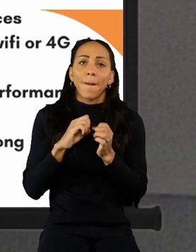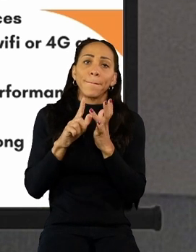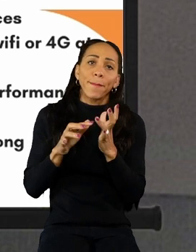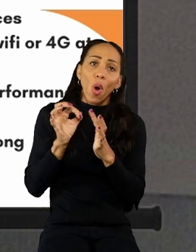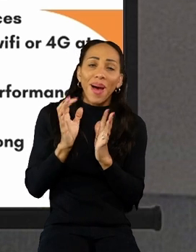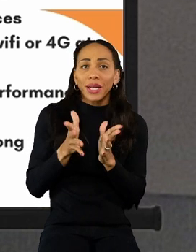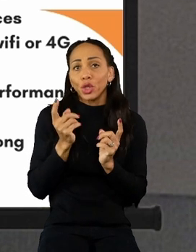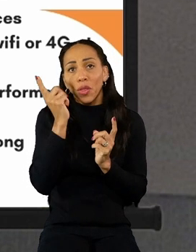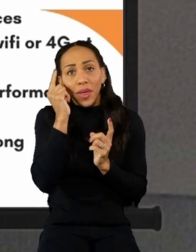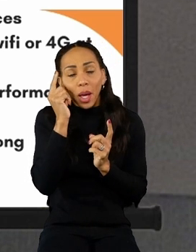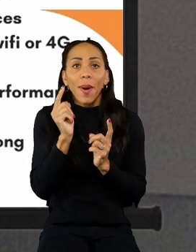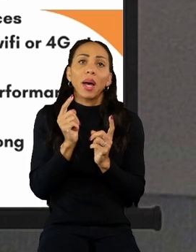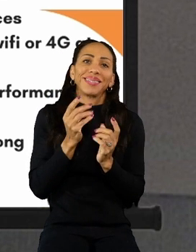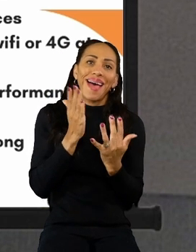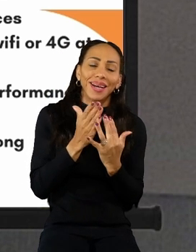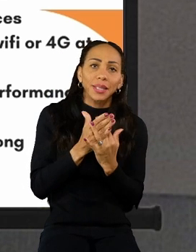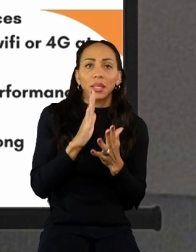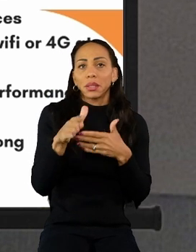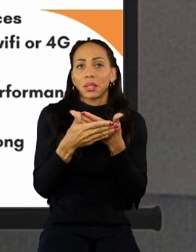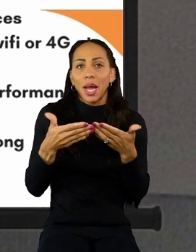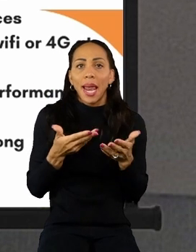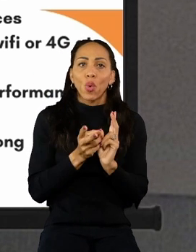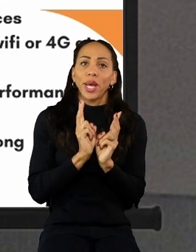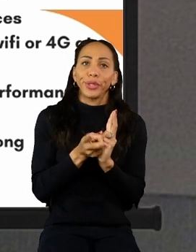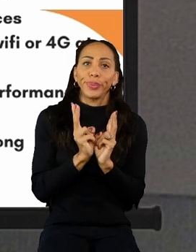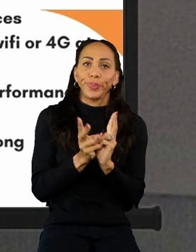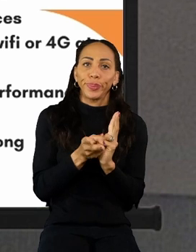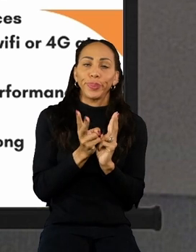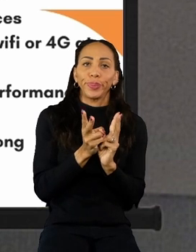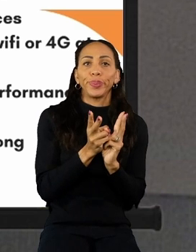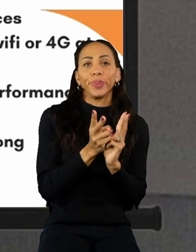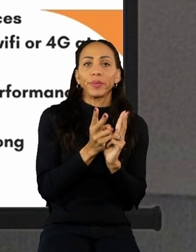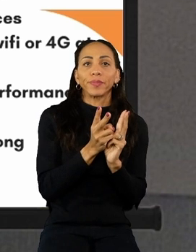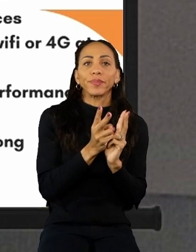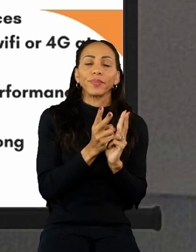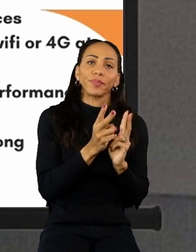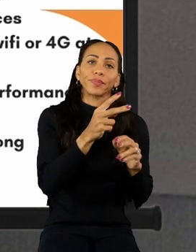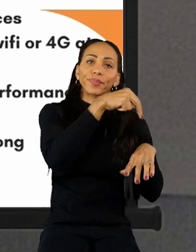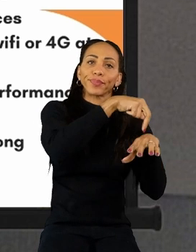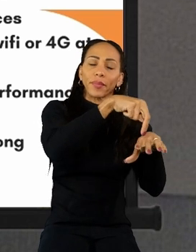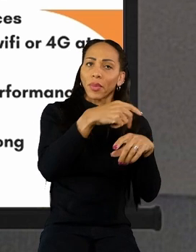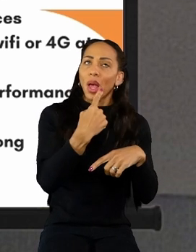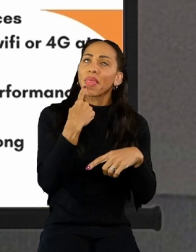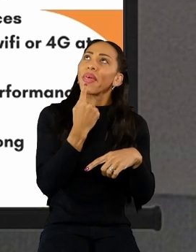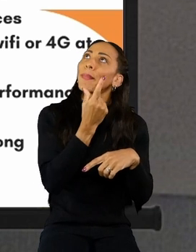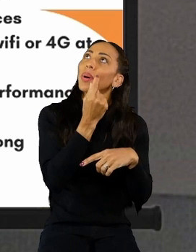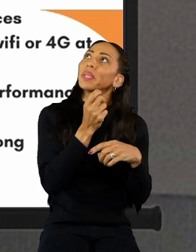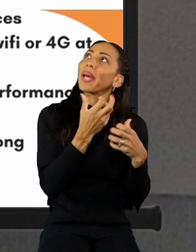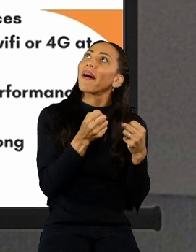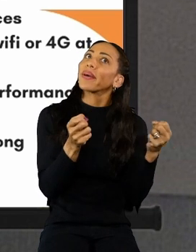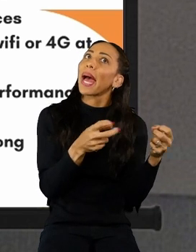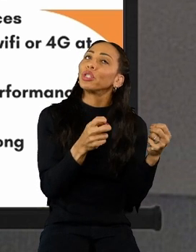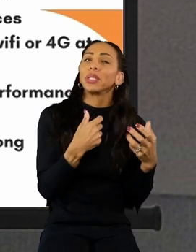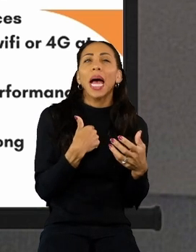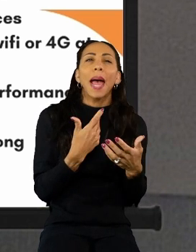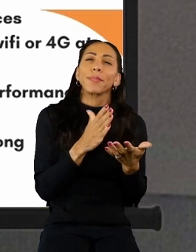audience. There was the usual kind of BOP consideration around access. So there was sign language interpretation taking place in